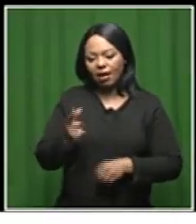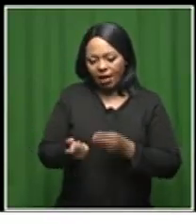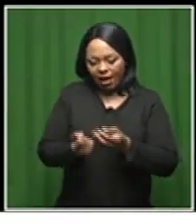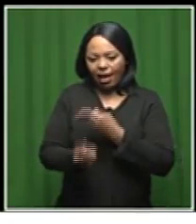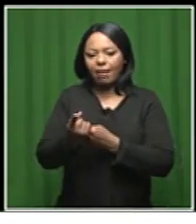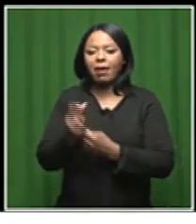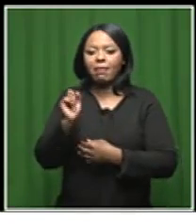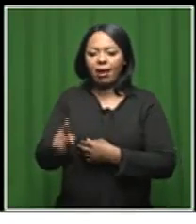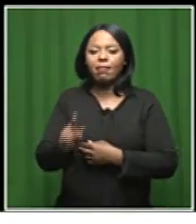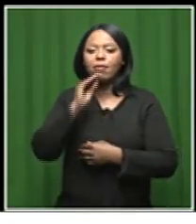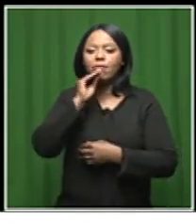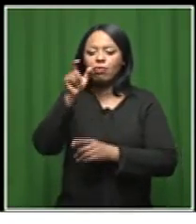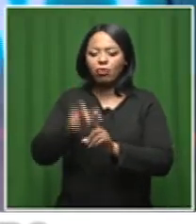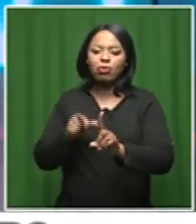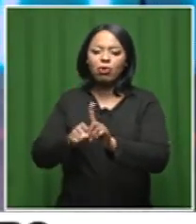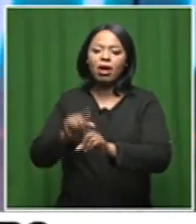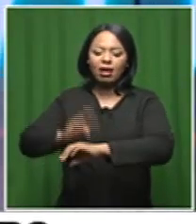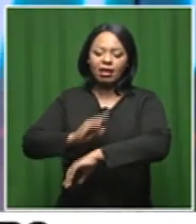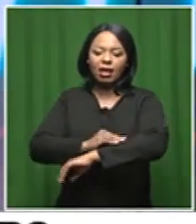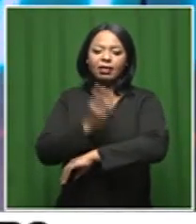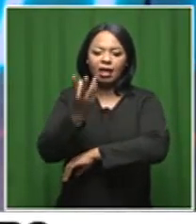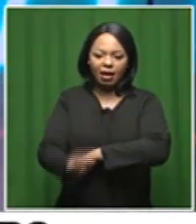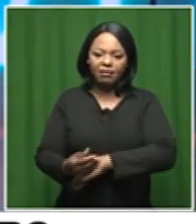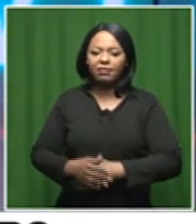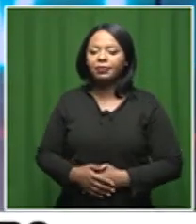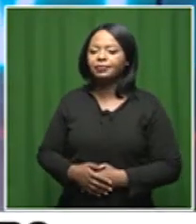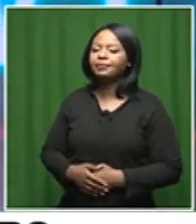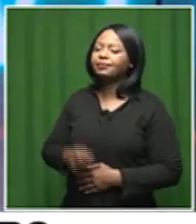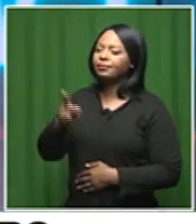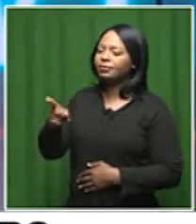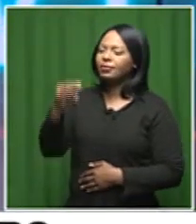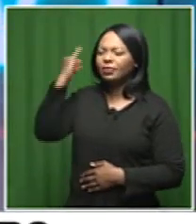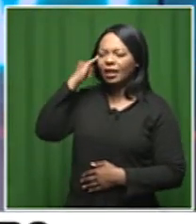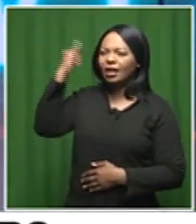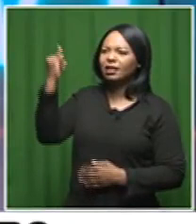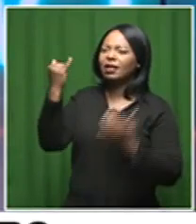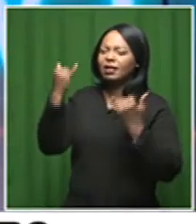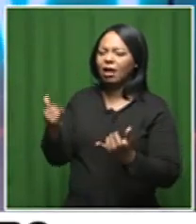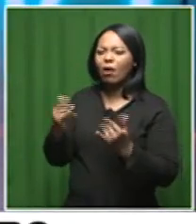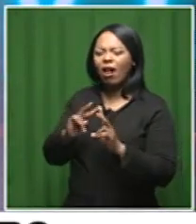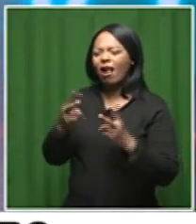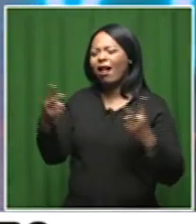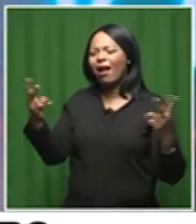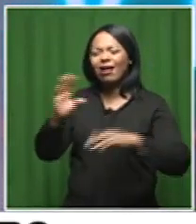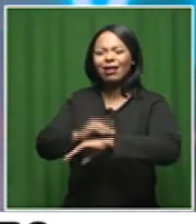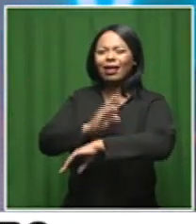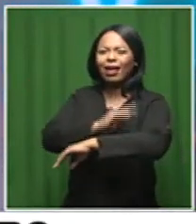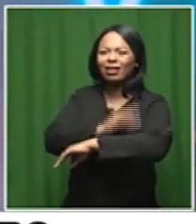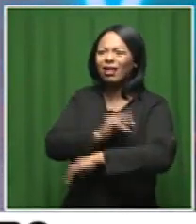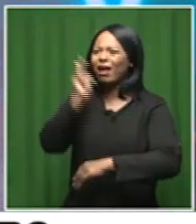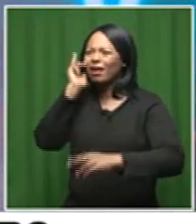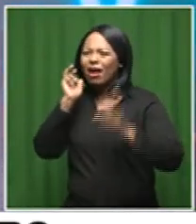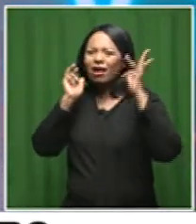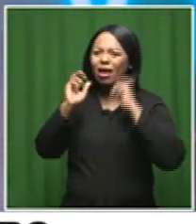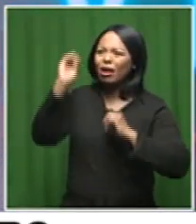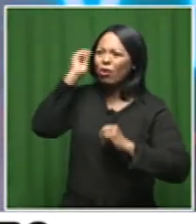Okay. So, Prof, I think an important thing as well is this idea of there being so many cancers that we know about, that we hear about, and